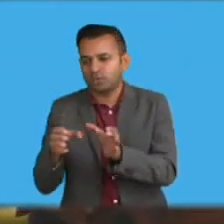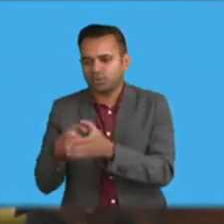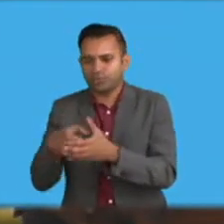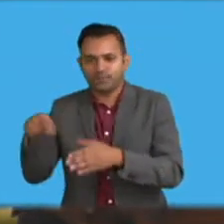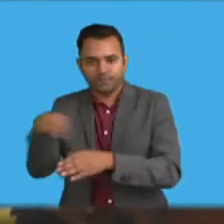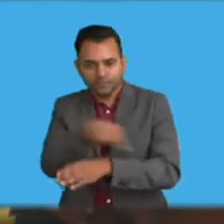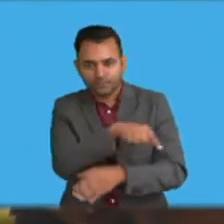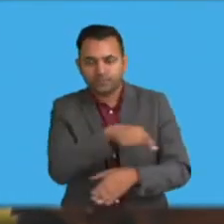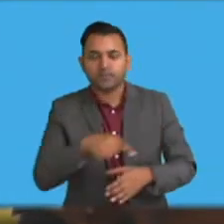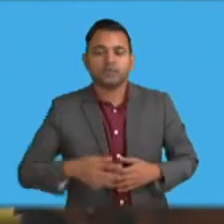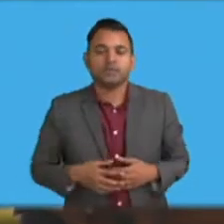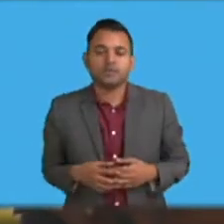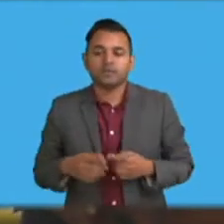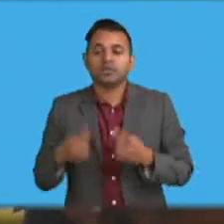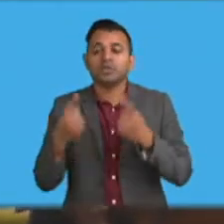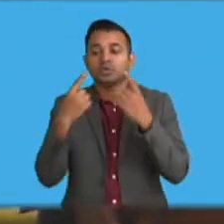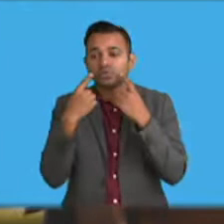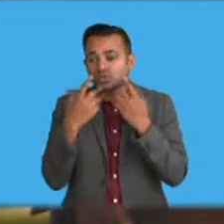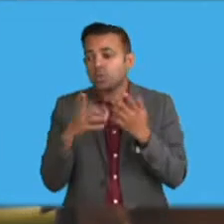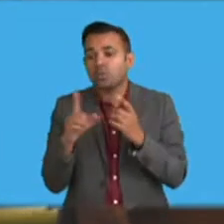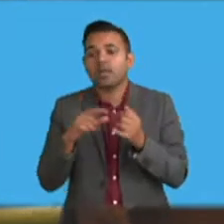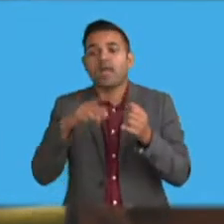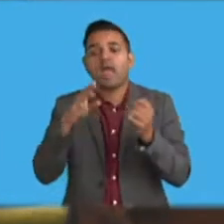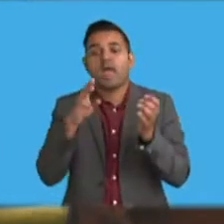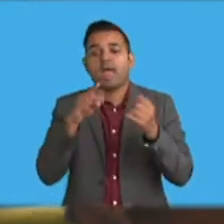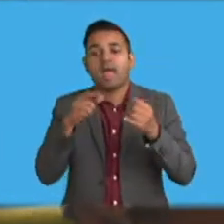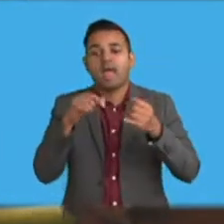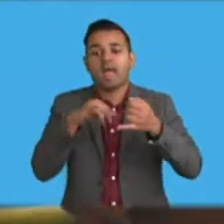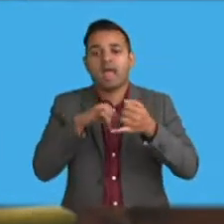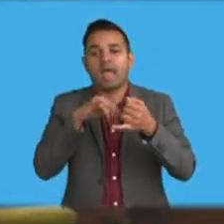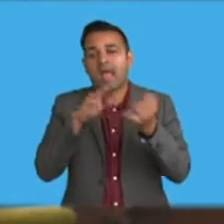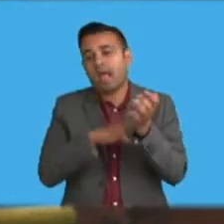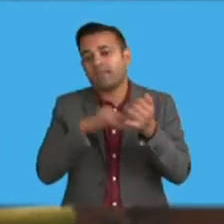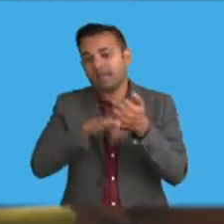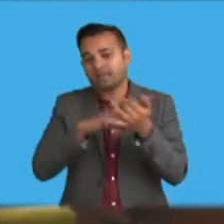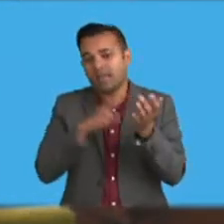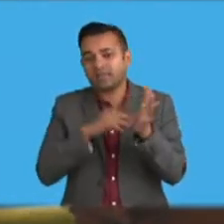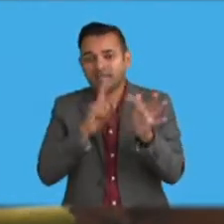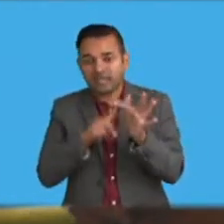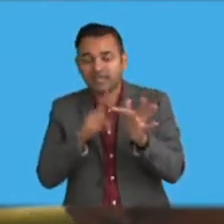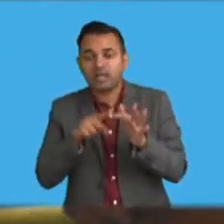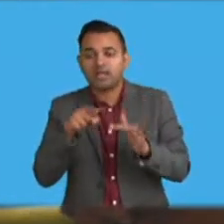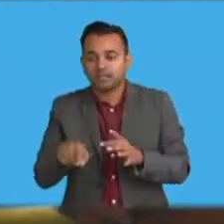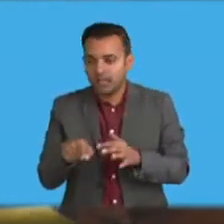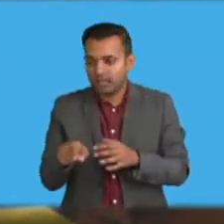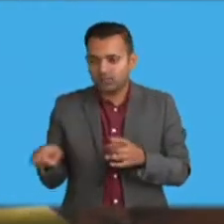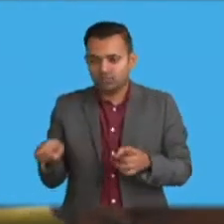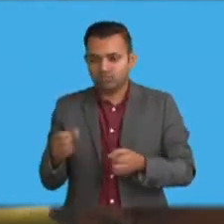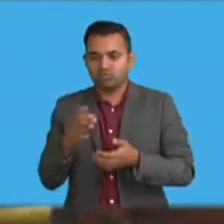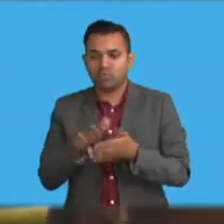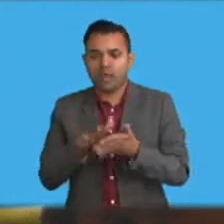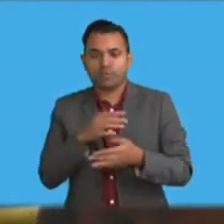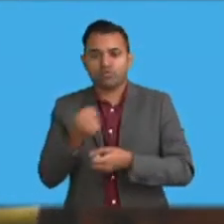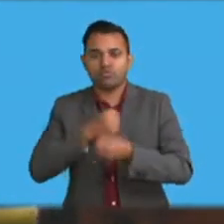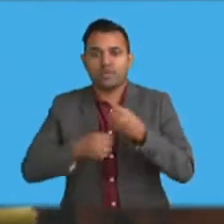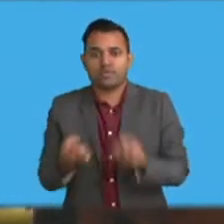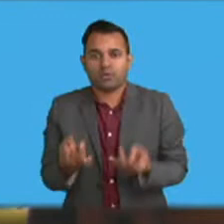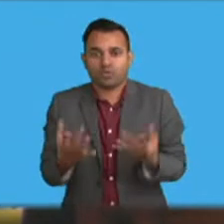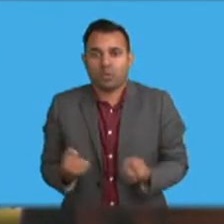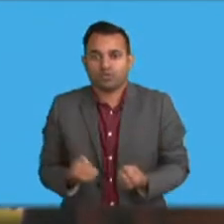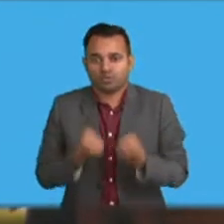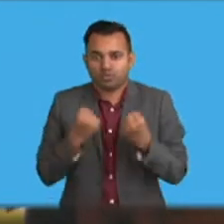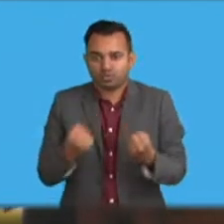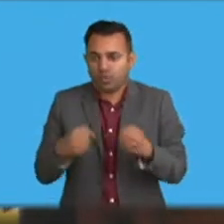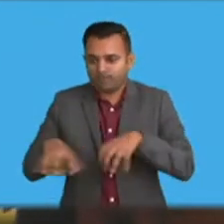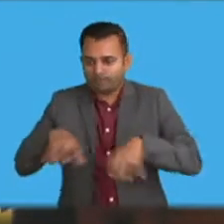the MSME sector towards making Fiji a resilient and robust and vibrant economy, Madam Speaker. Madam Speaker, the